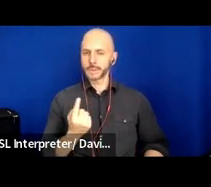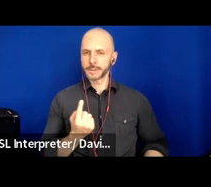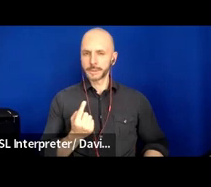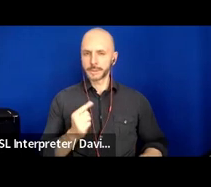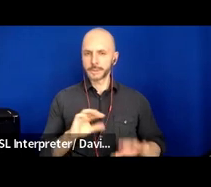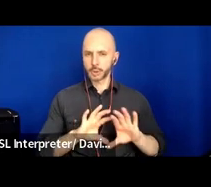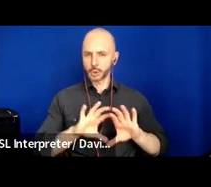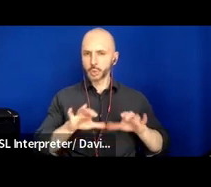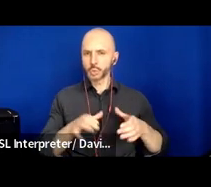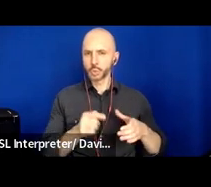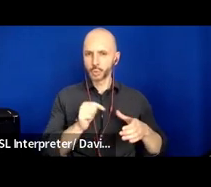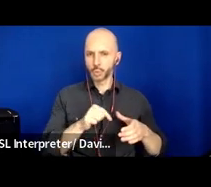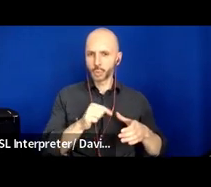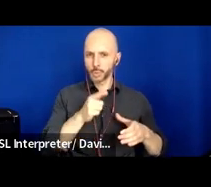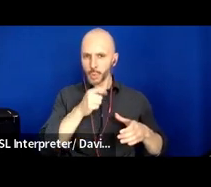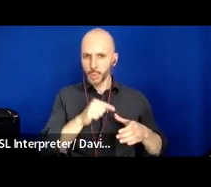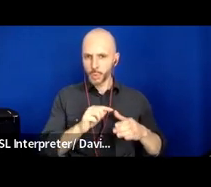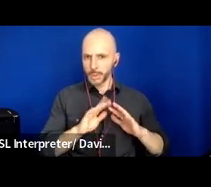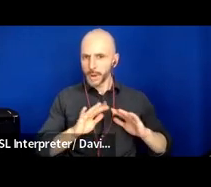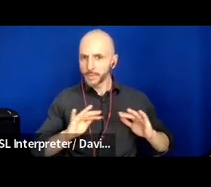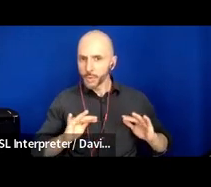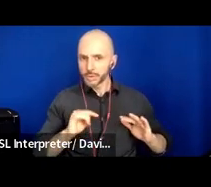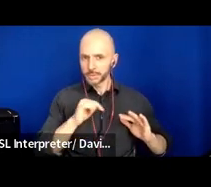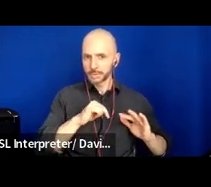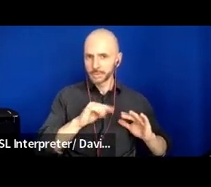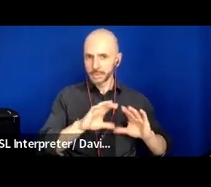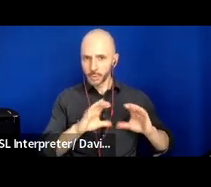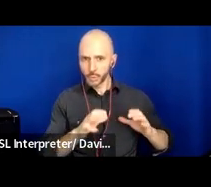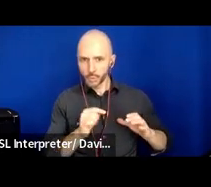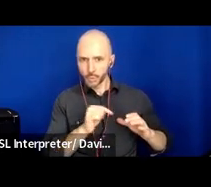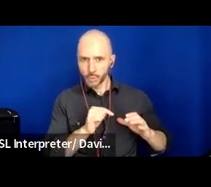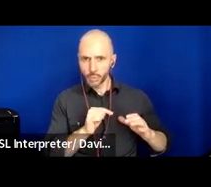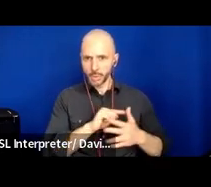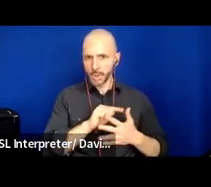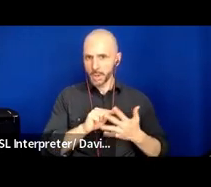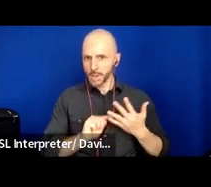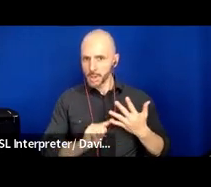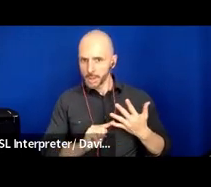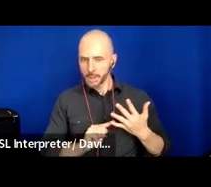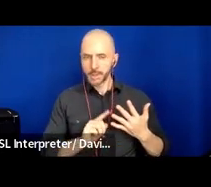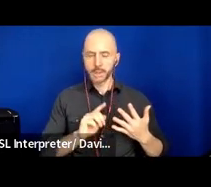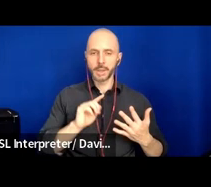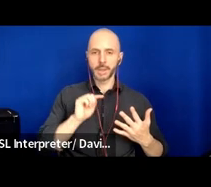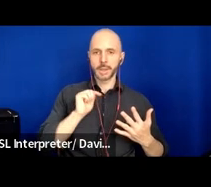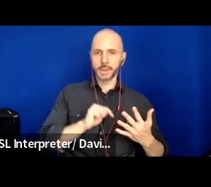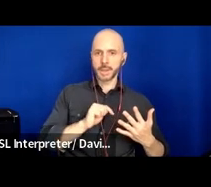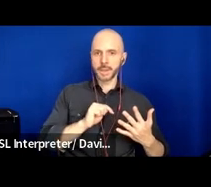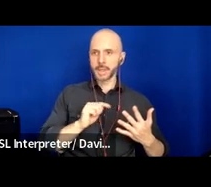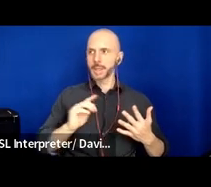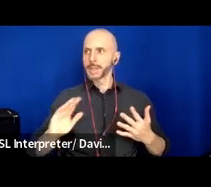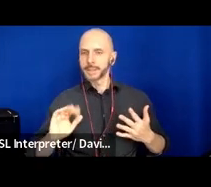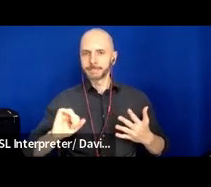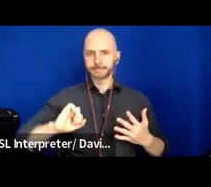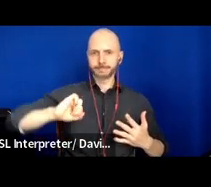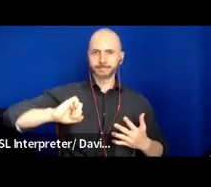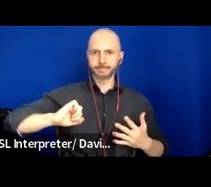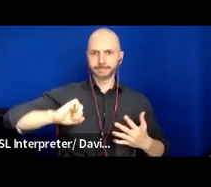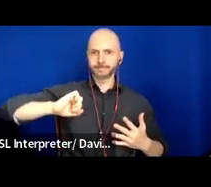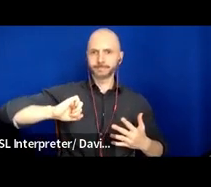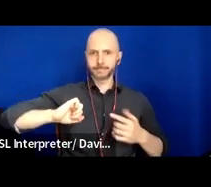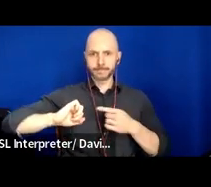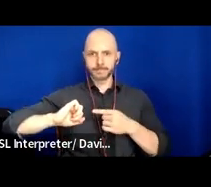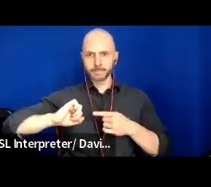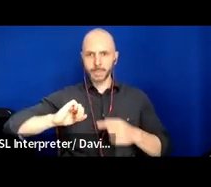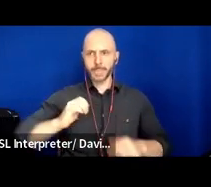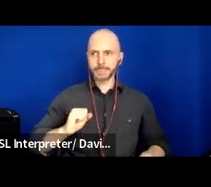of discrimination, right? Now, what people will then argue is that, but then it sounds like you're looking for it. Well, no, it's a kind of the way that people have had to survive,